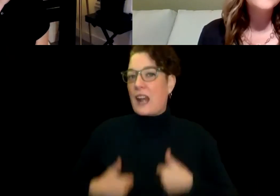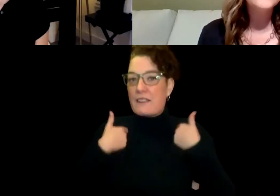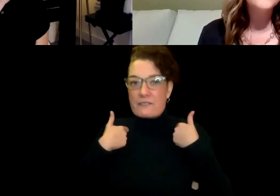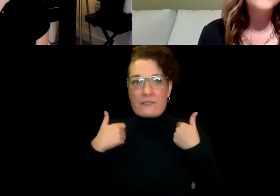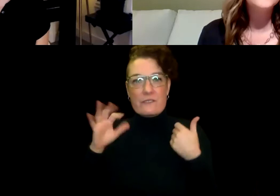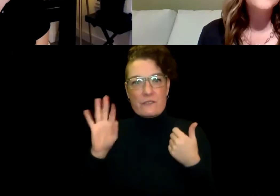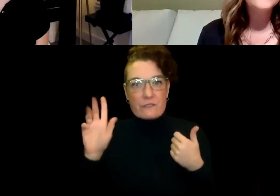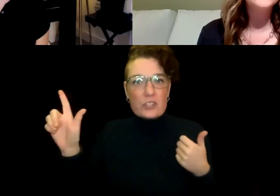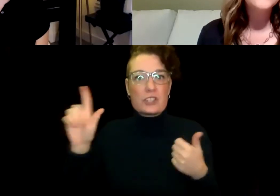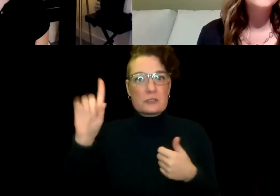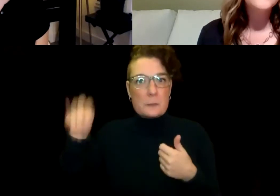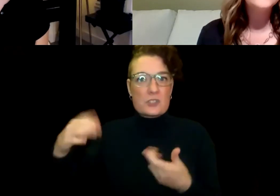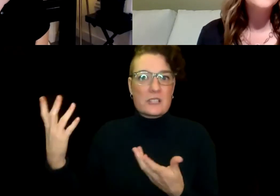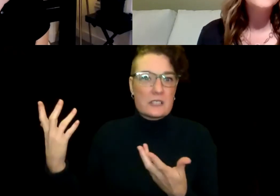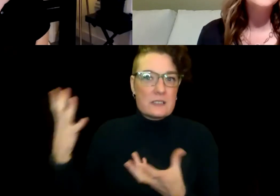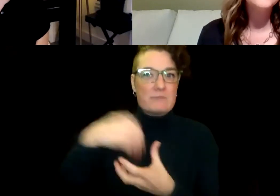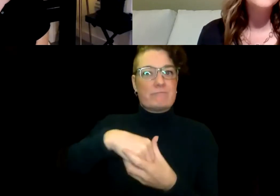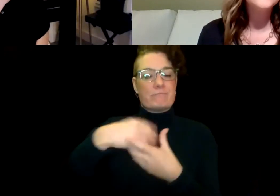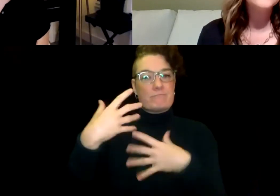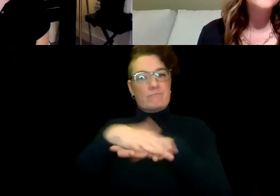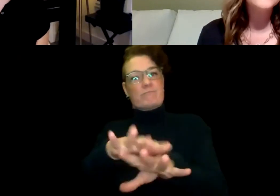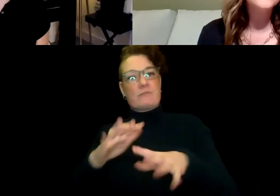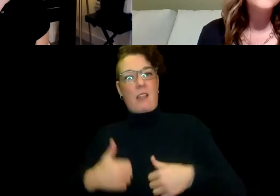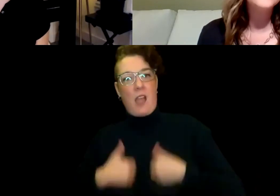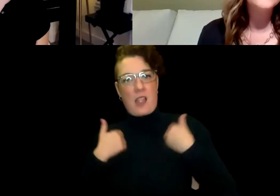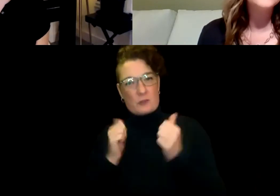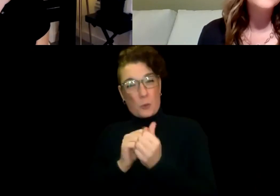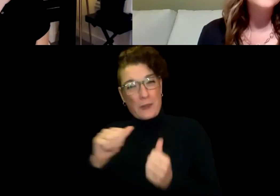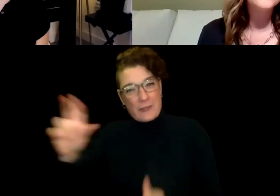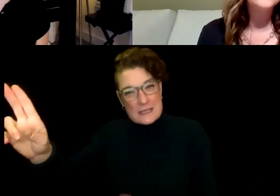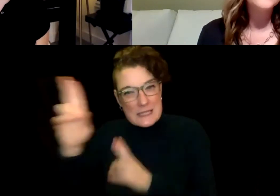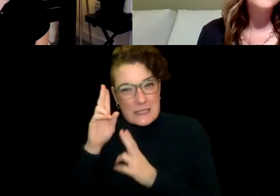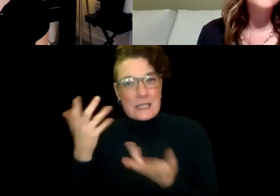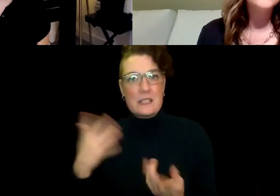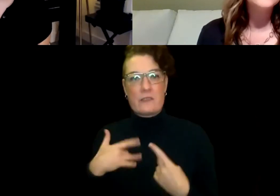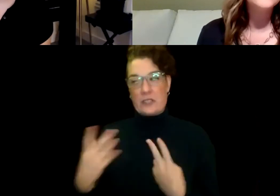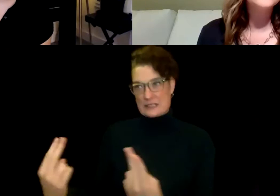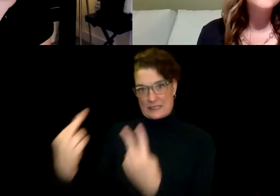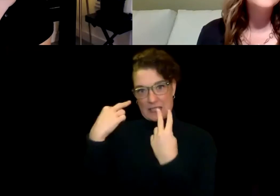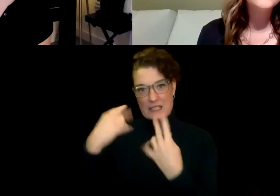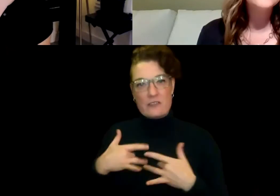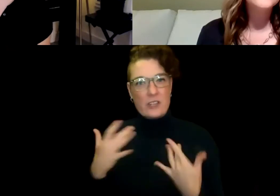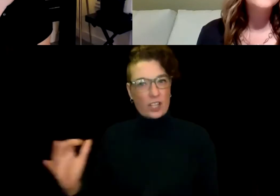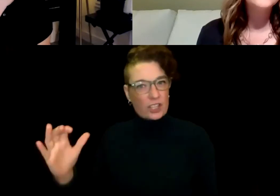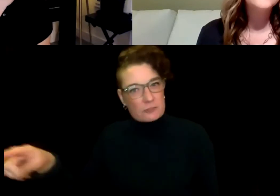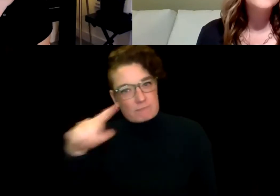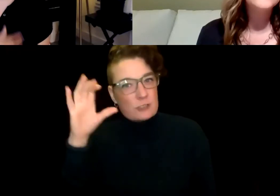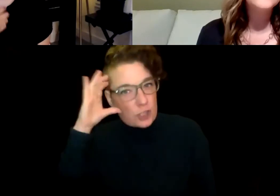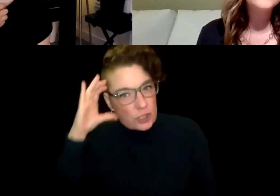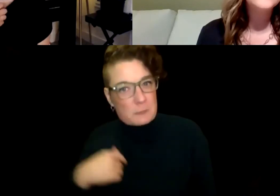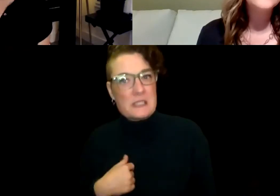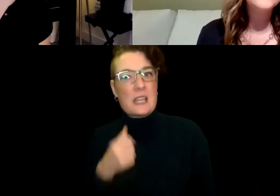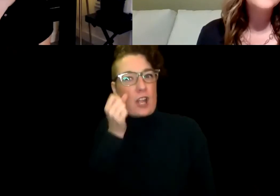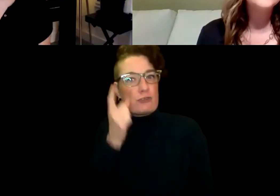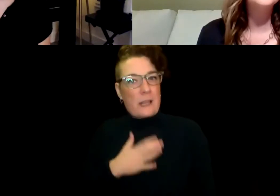fully integrated lives of dignity, and lives where people were seen and heard, and their experiences understood. And so I resonated